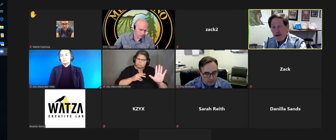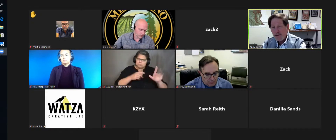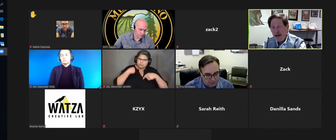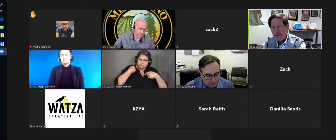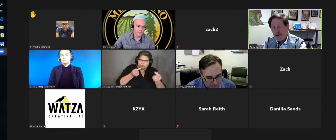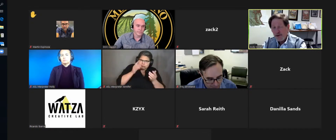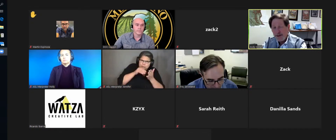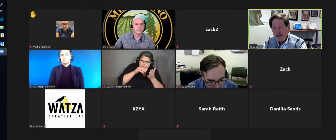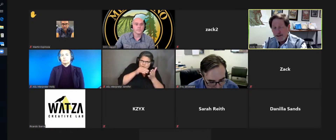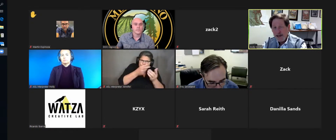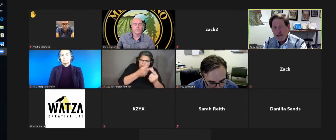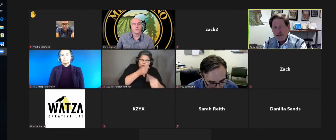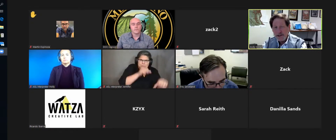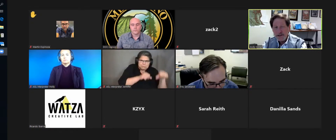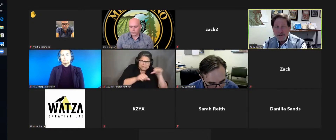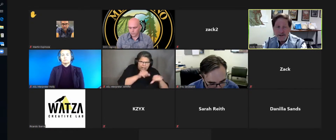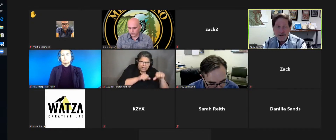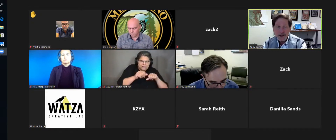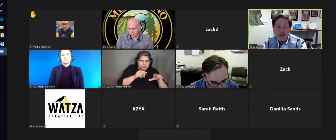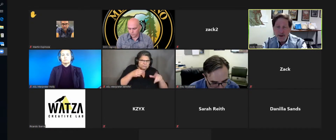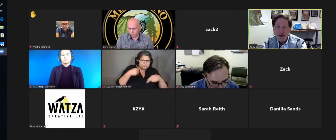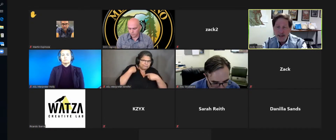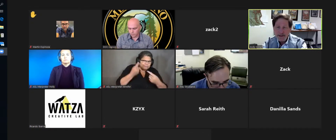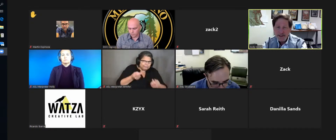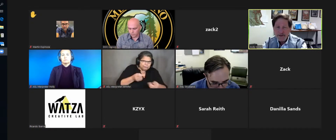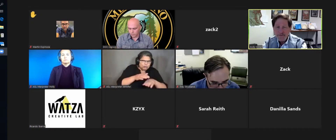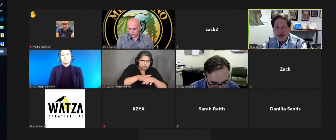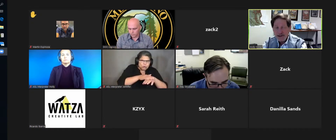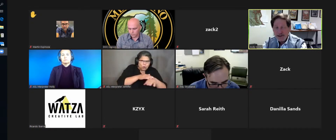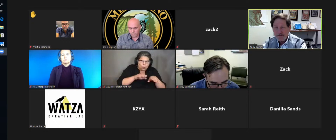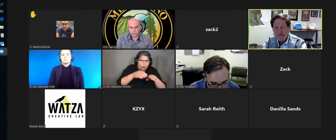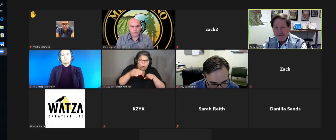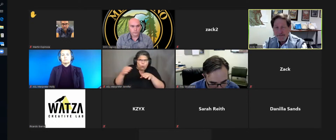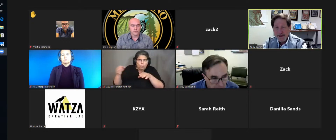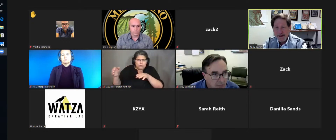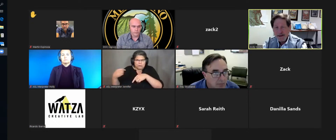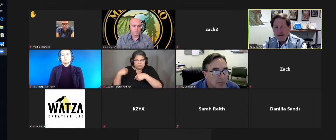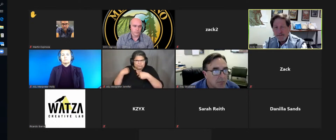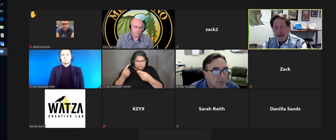the gradual opening in the last year to determine what makes sense for next